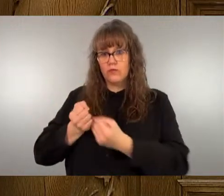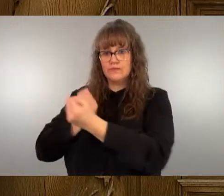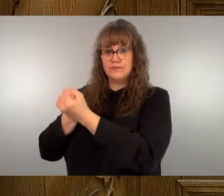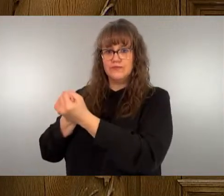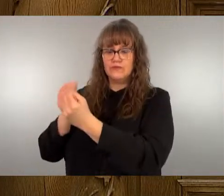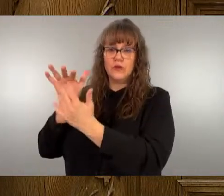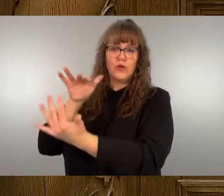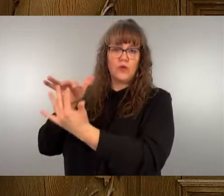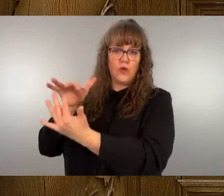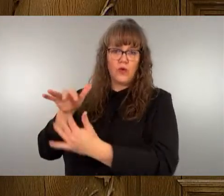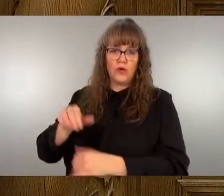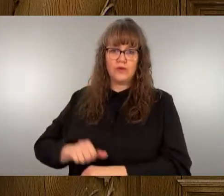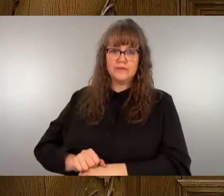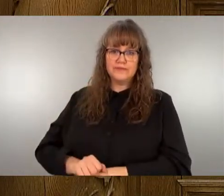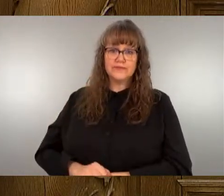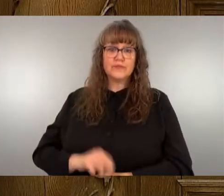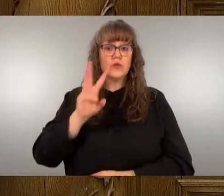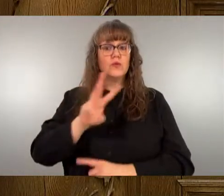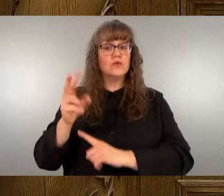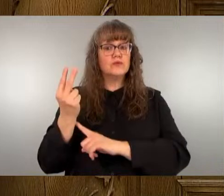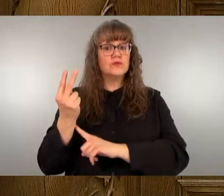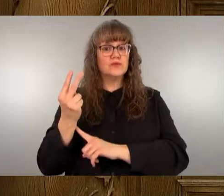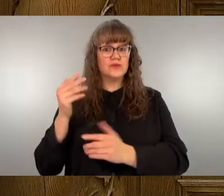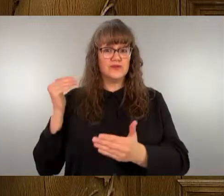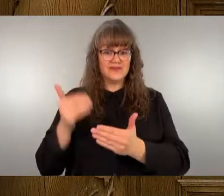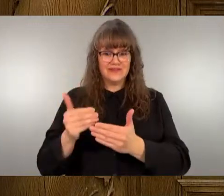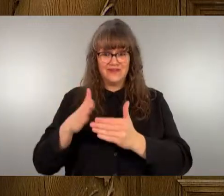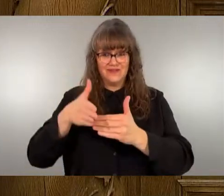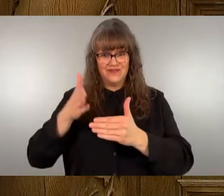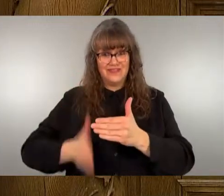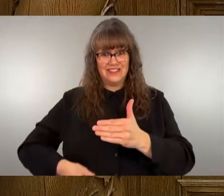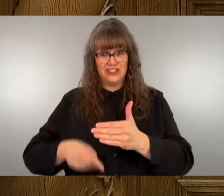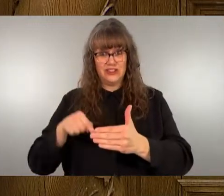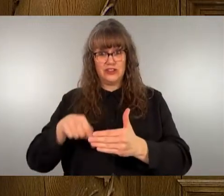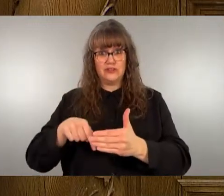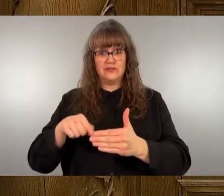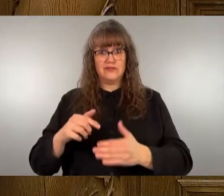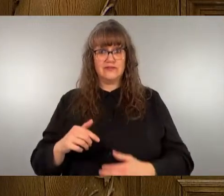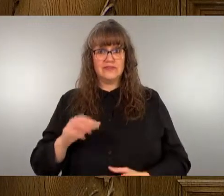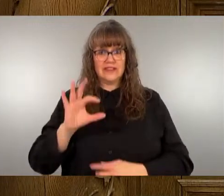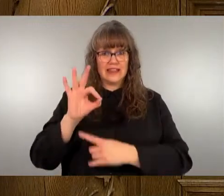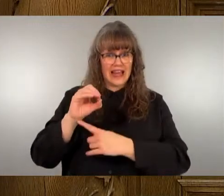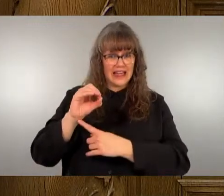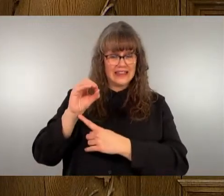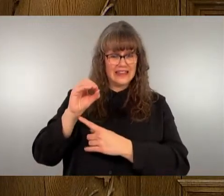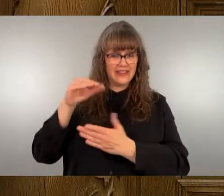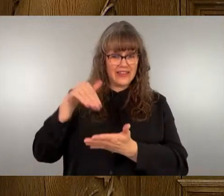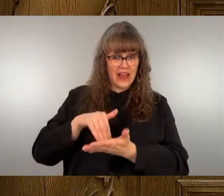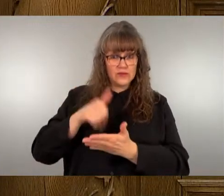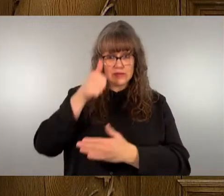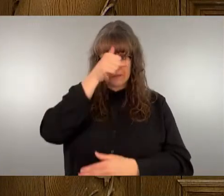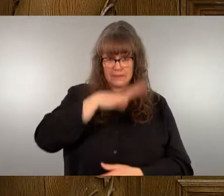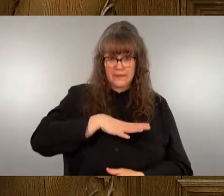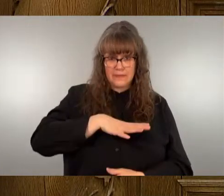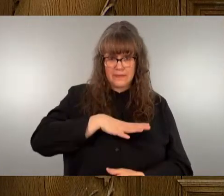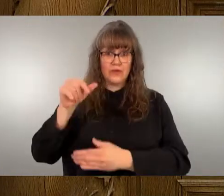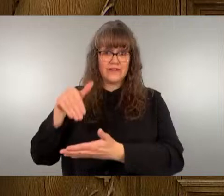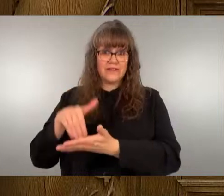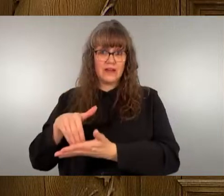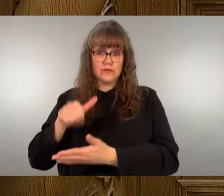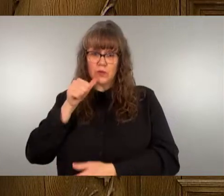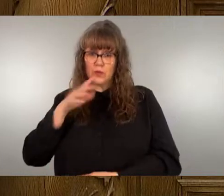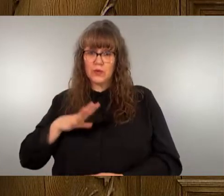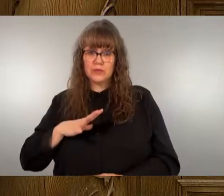men and 26,000 women from BC had enlisted. This was the highest rate of participation in